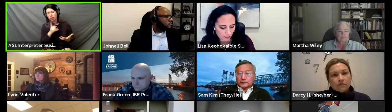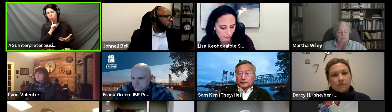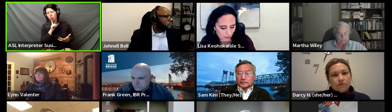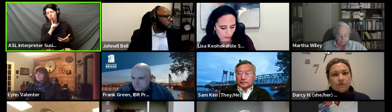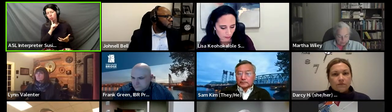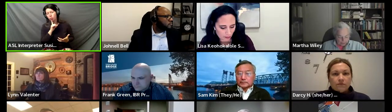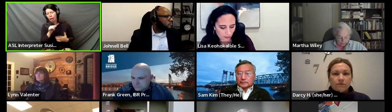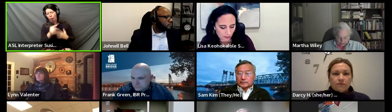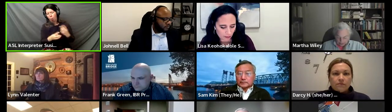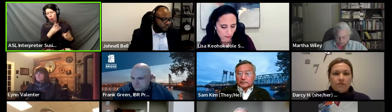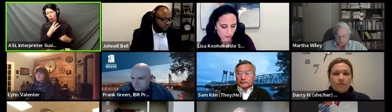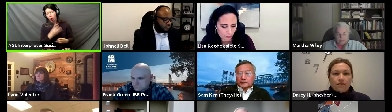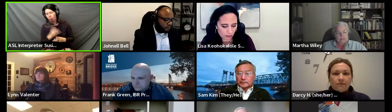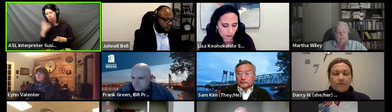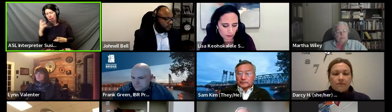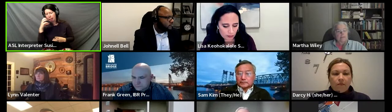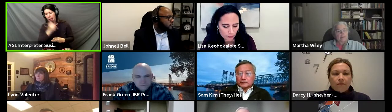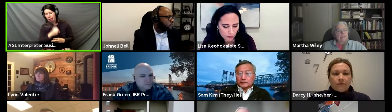transit ridership number?